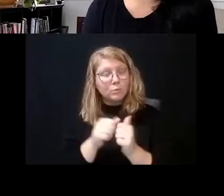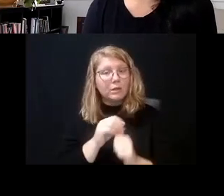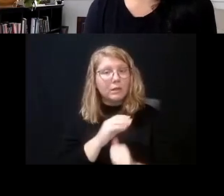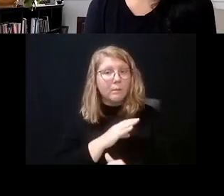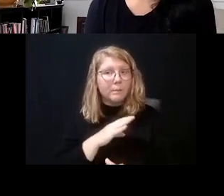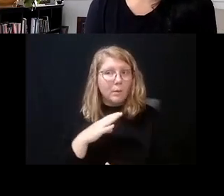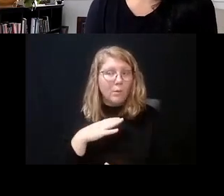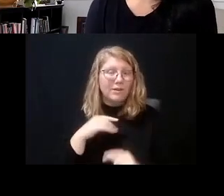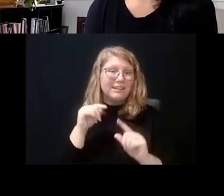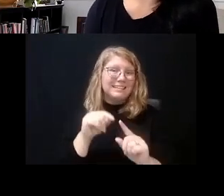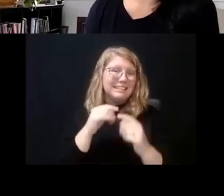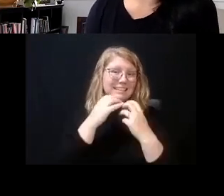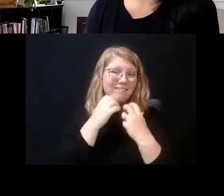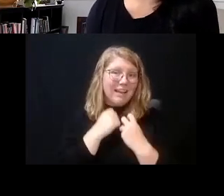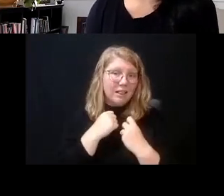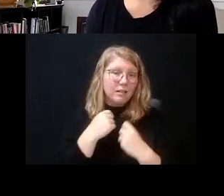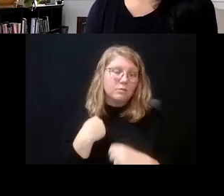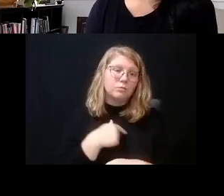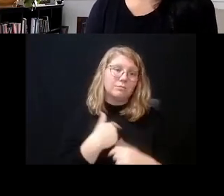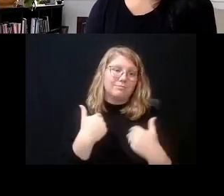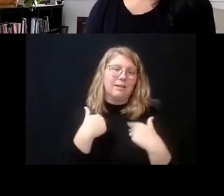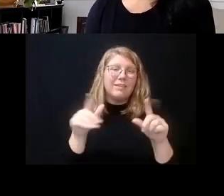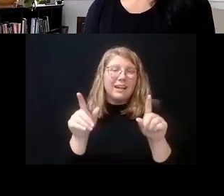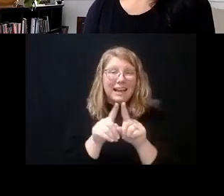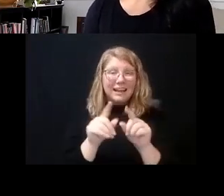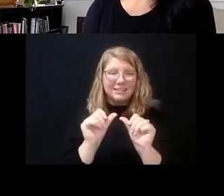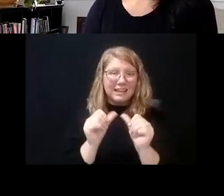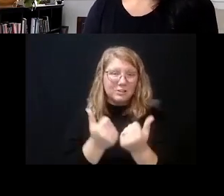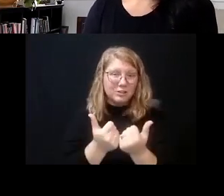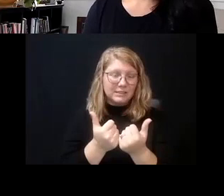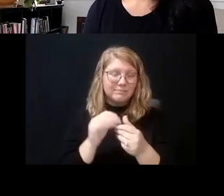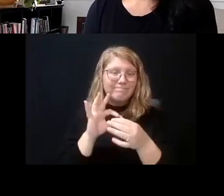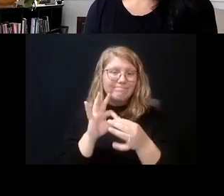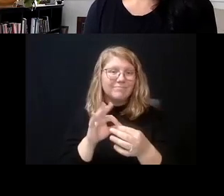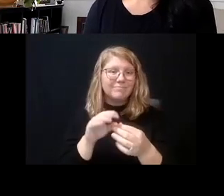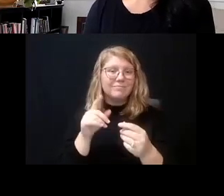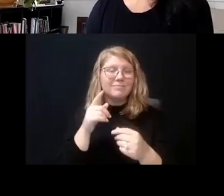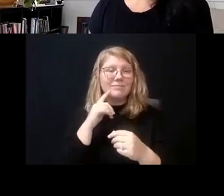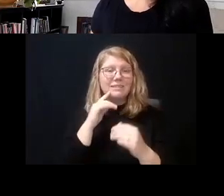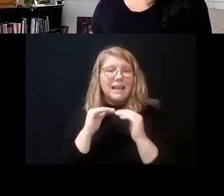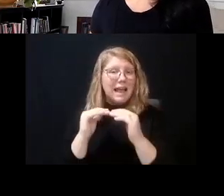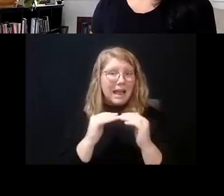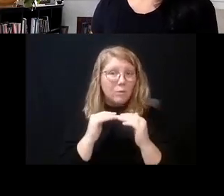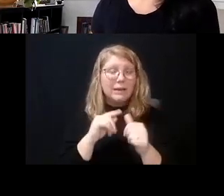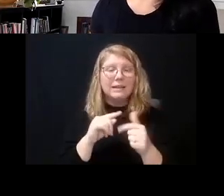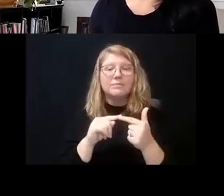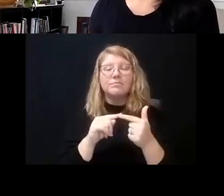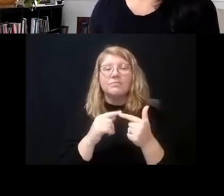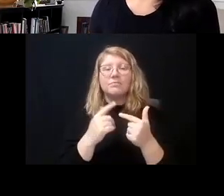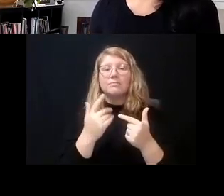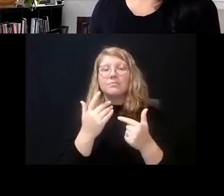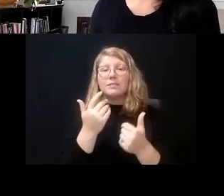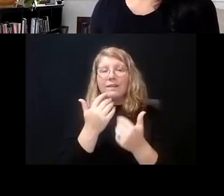is a value that we have as an agency around equity, around valuing everyone's labor, around valuing